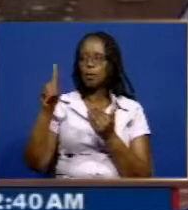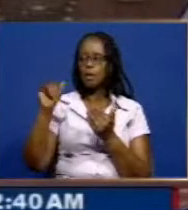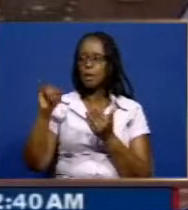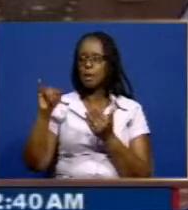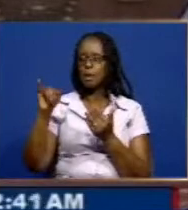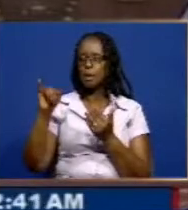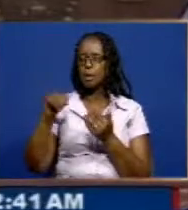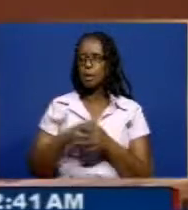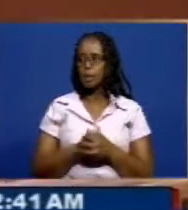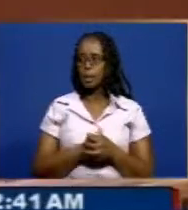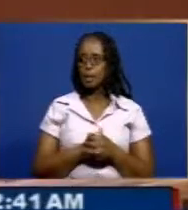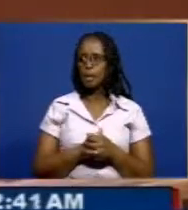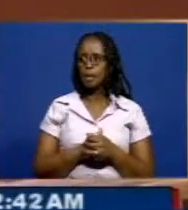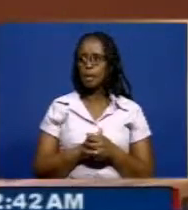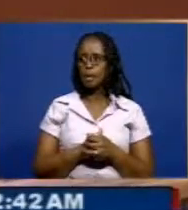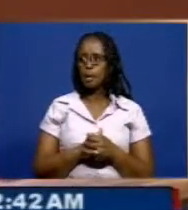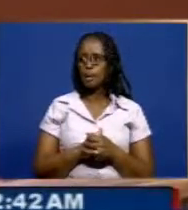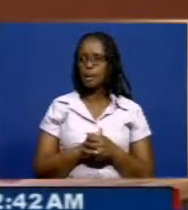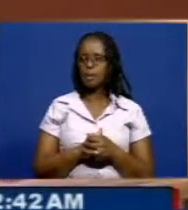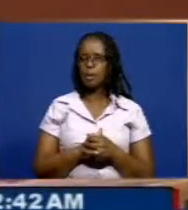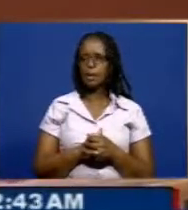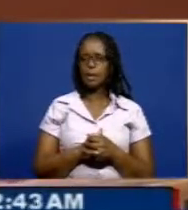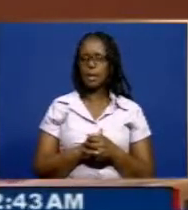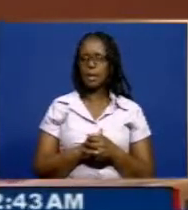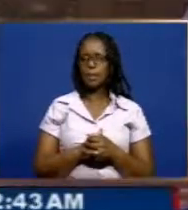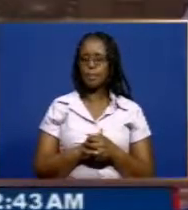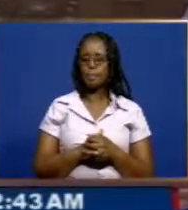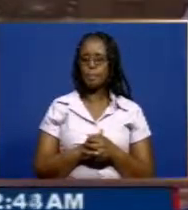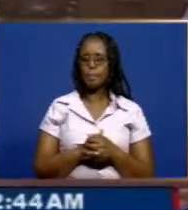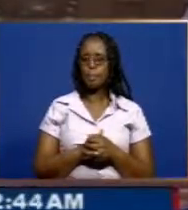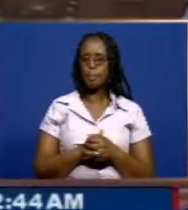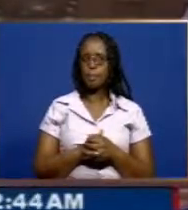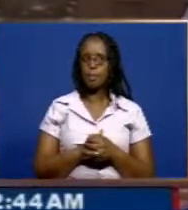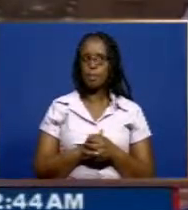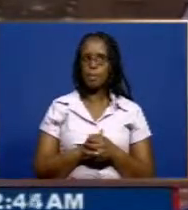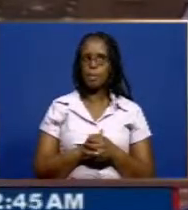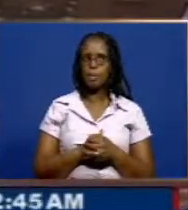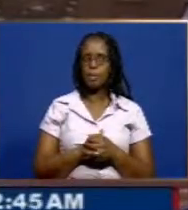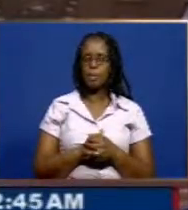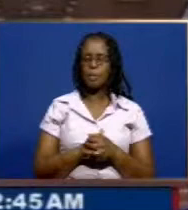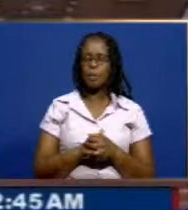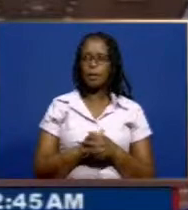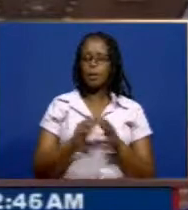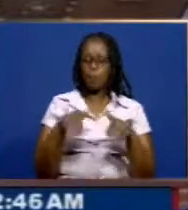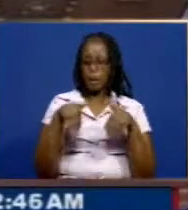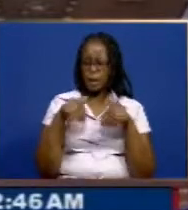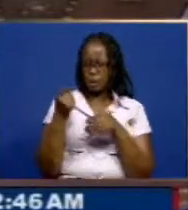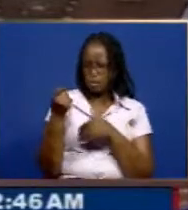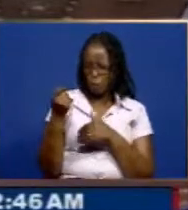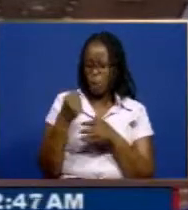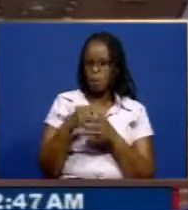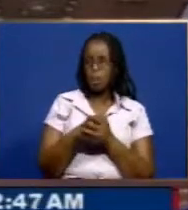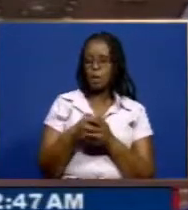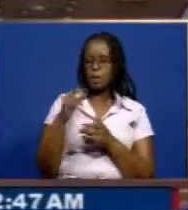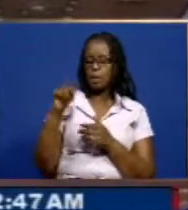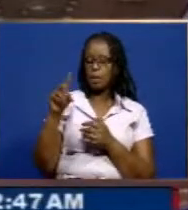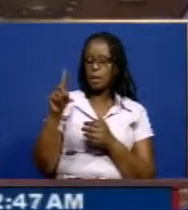before, and I'm not overruling your position. Can I intervene a little bit on? So that, just a minute, Senior Counsel, just a minute. Yes, Ndegwa.